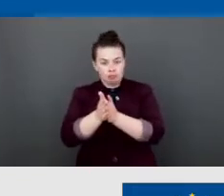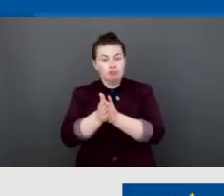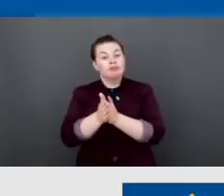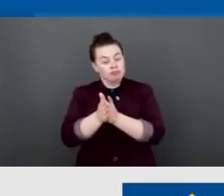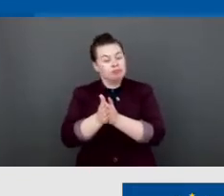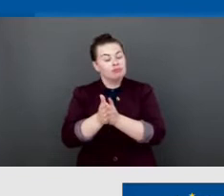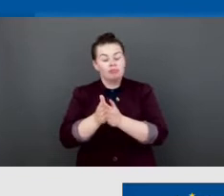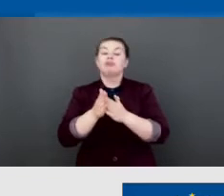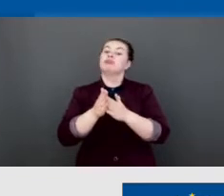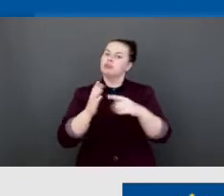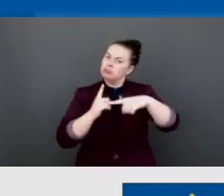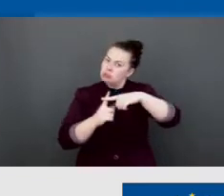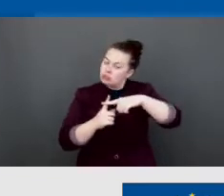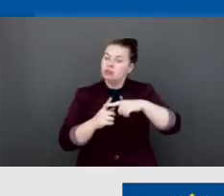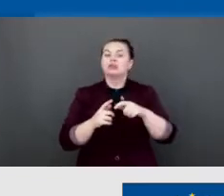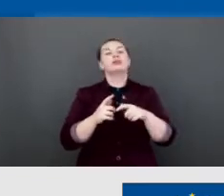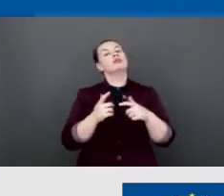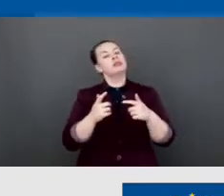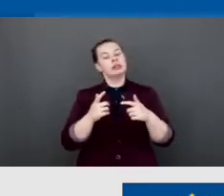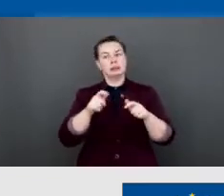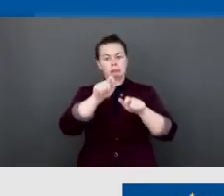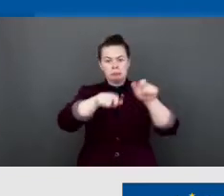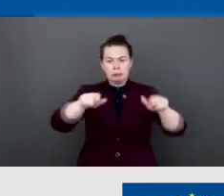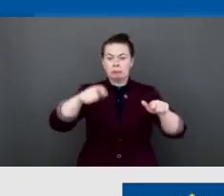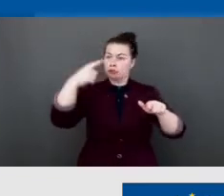and management models and behavior